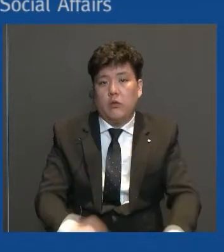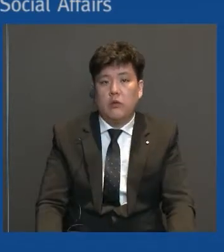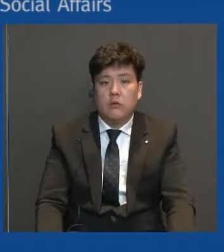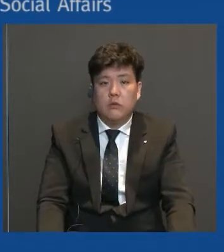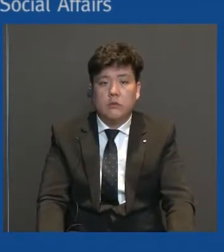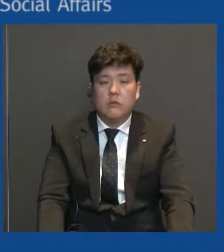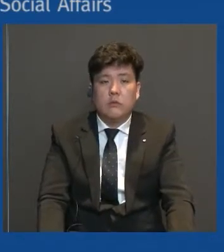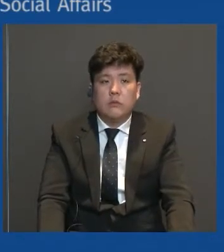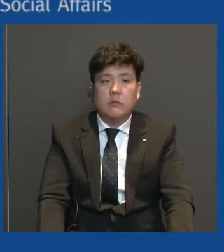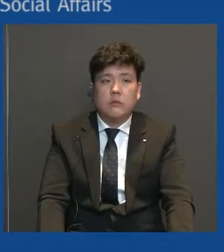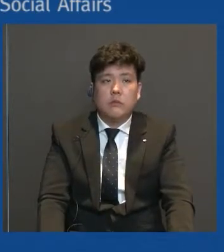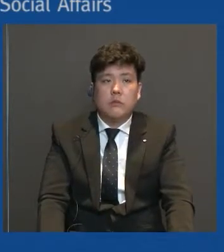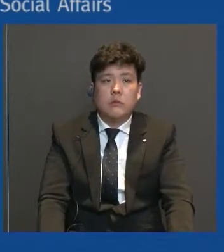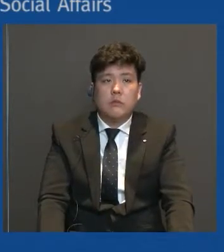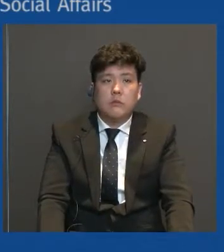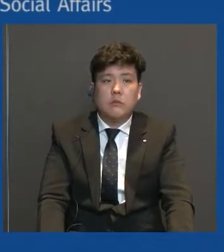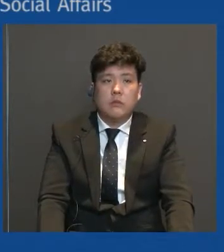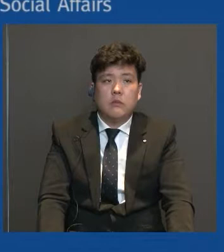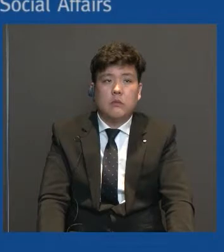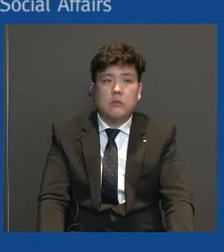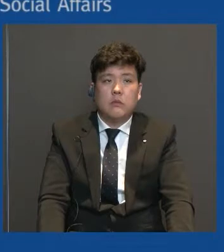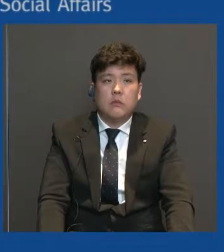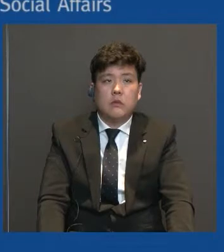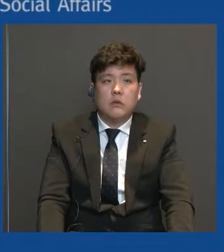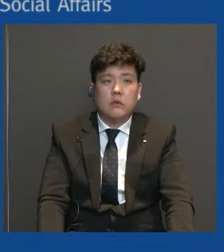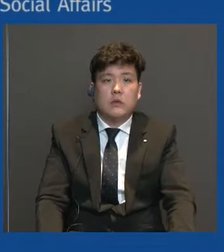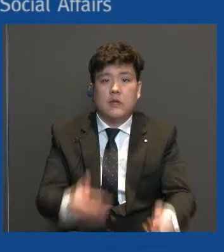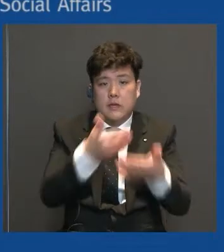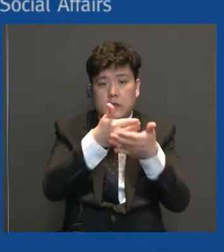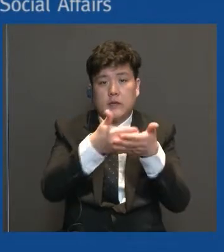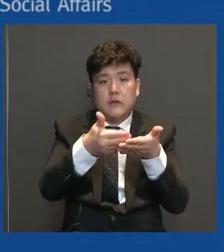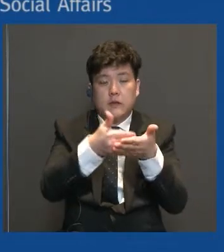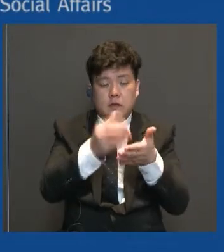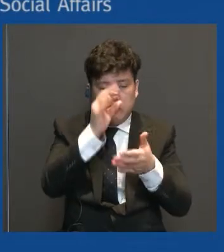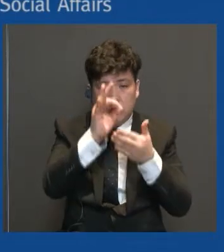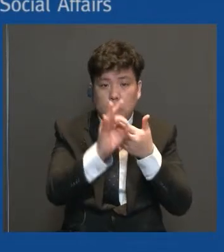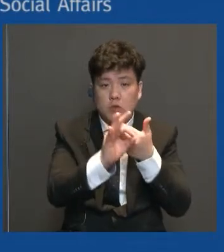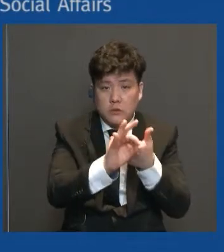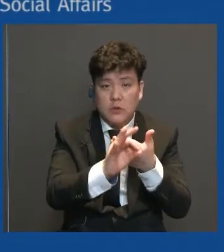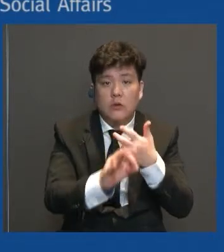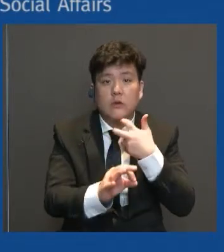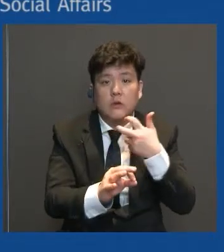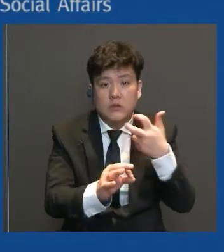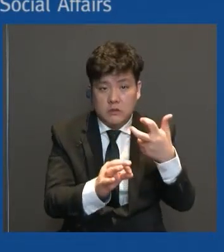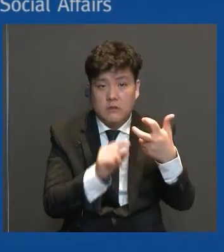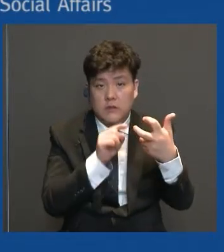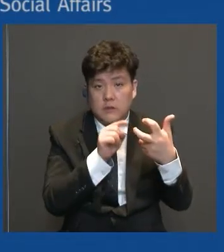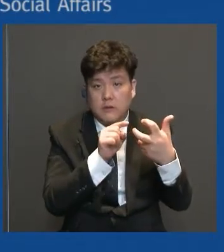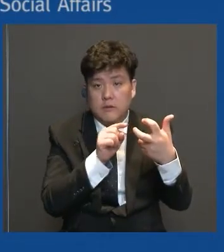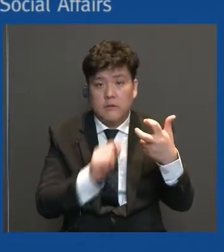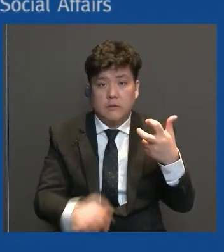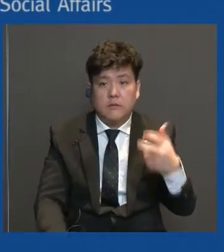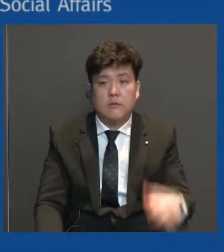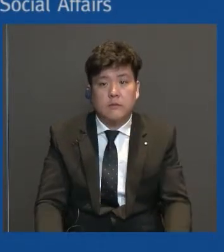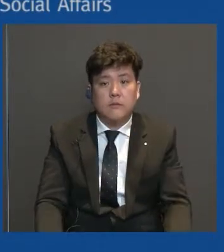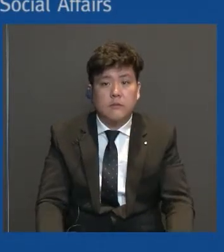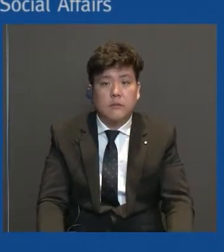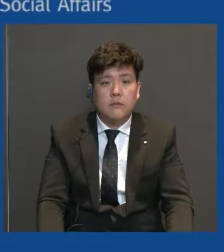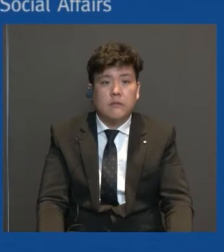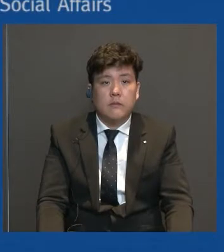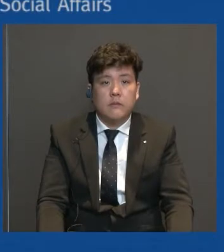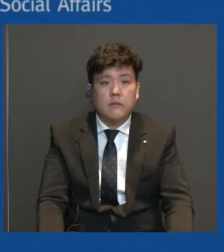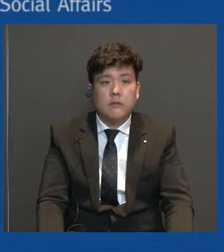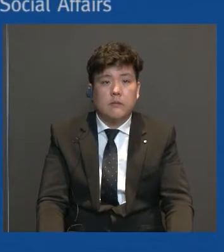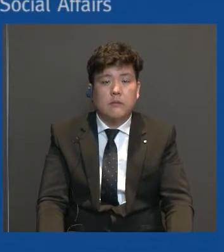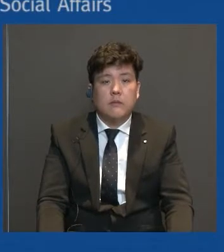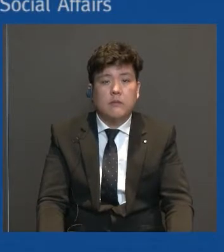that those age groups show the lowest level of out-of-home mobility. Also, older